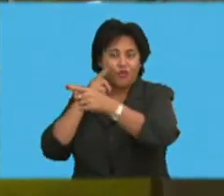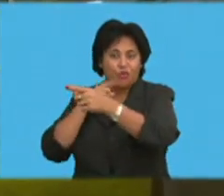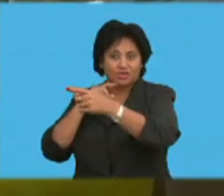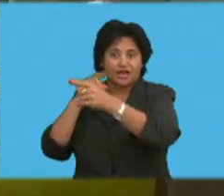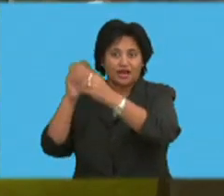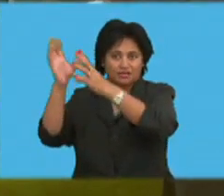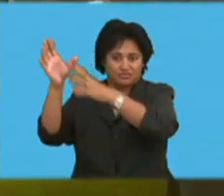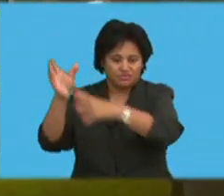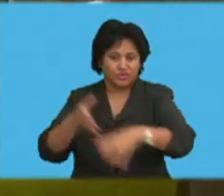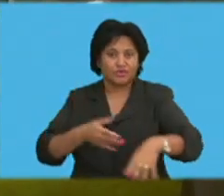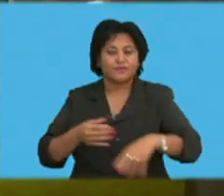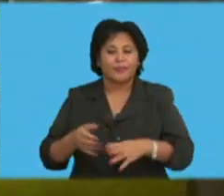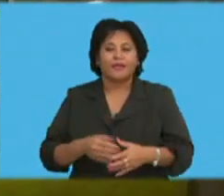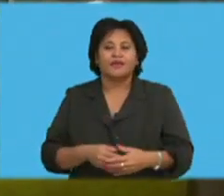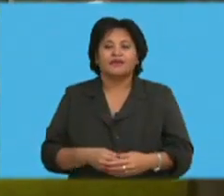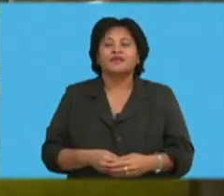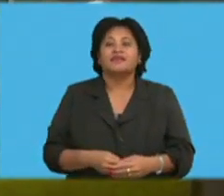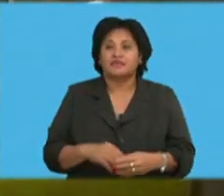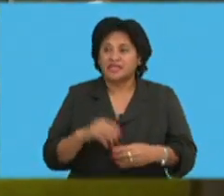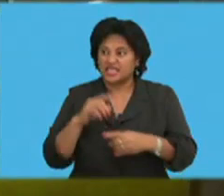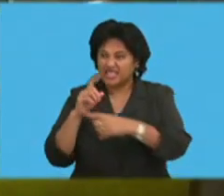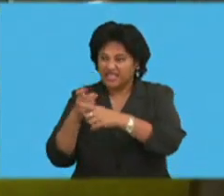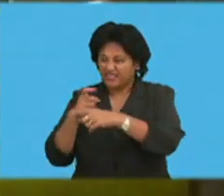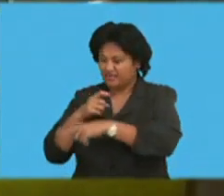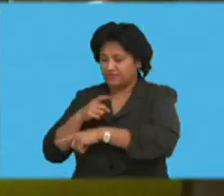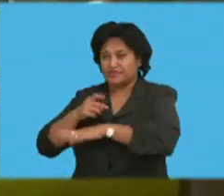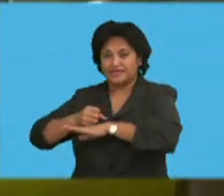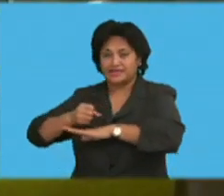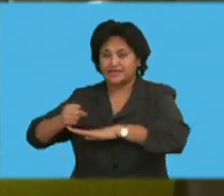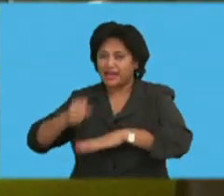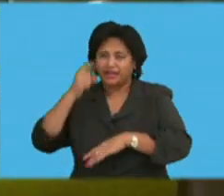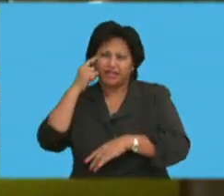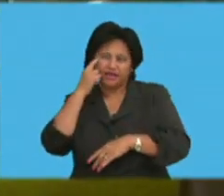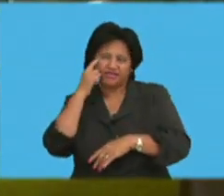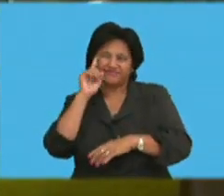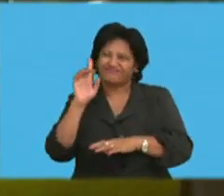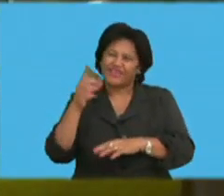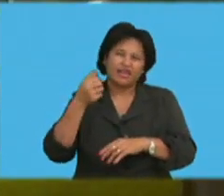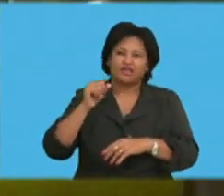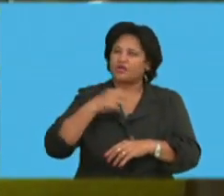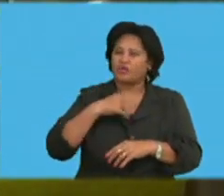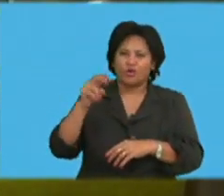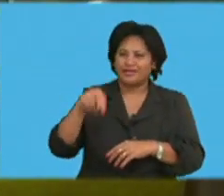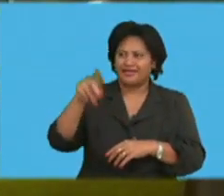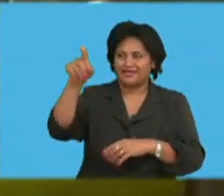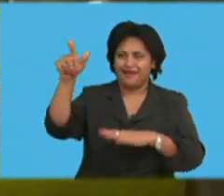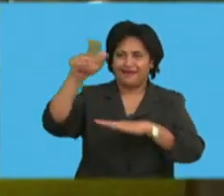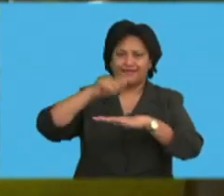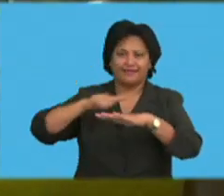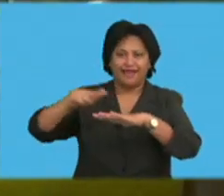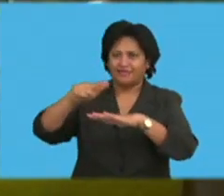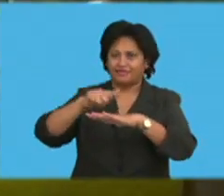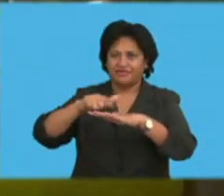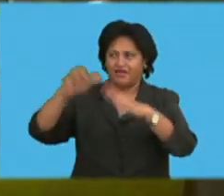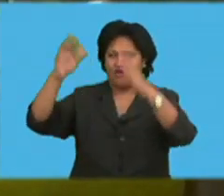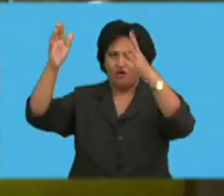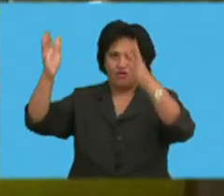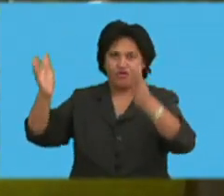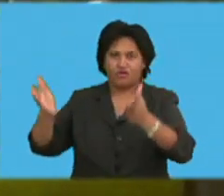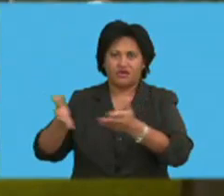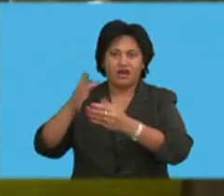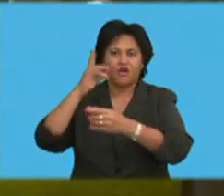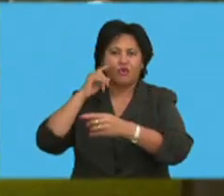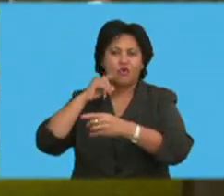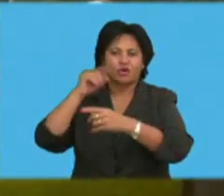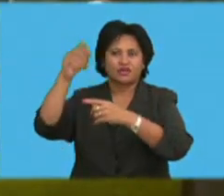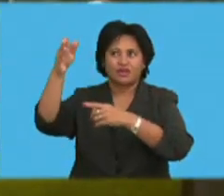then decides that they no longer require that land for the purpose of having a reservoir, they cannot hold